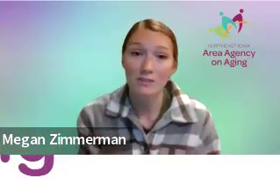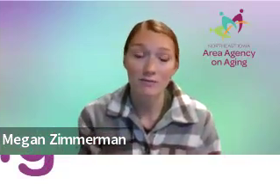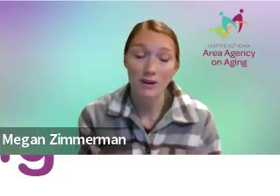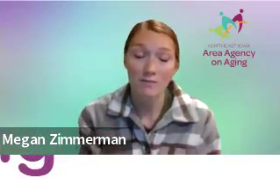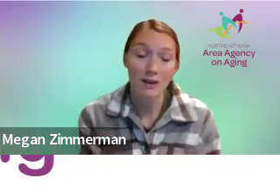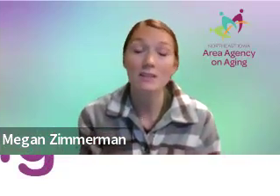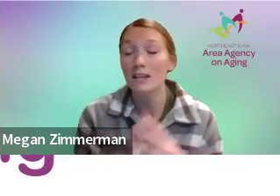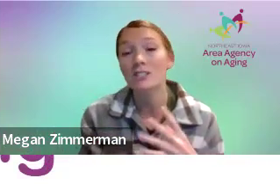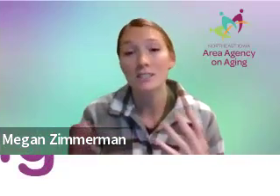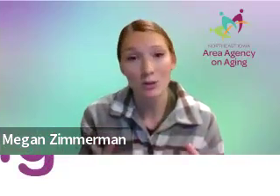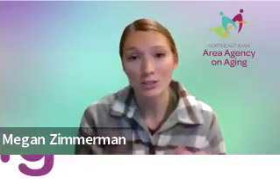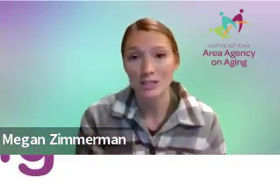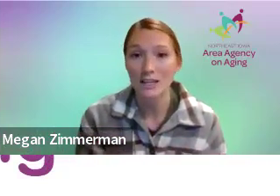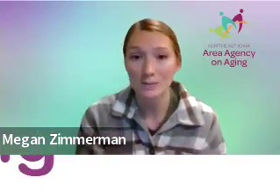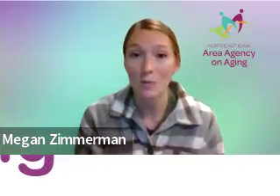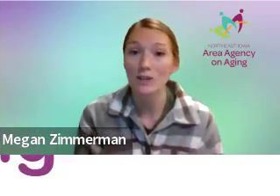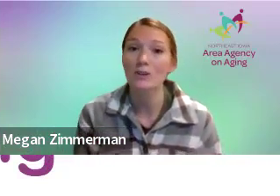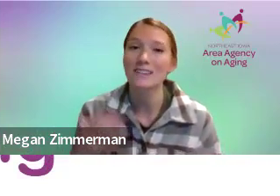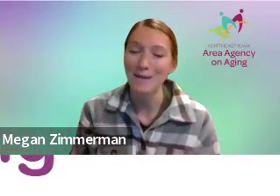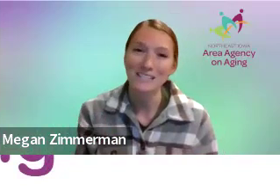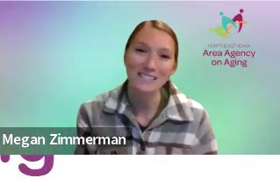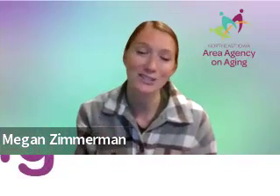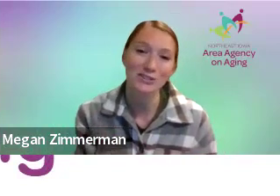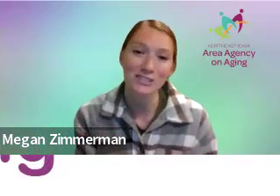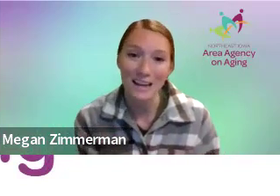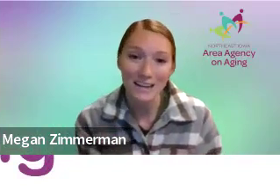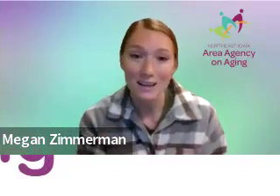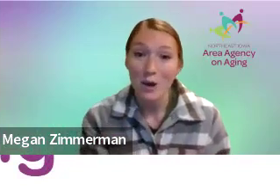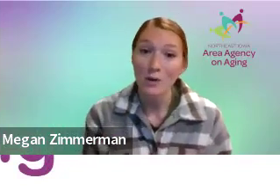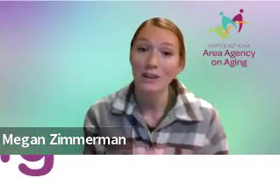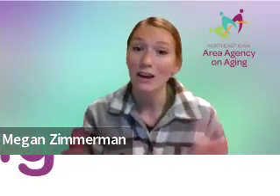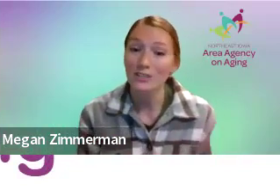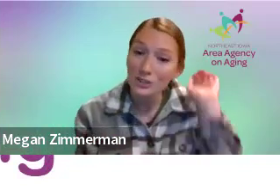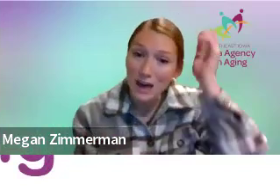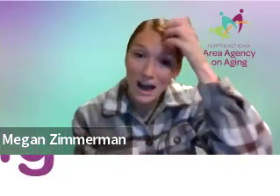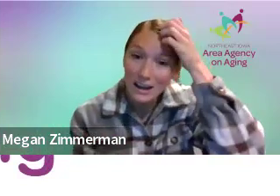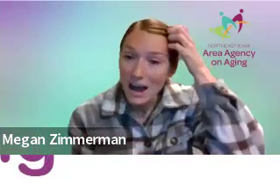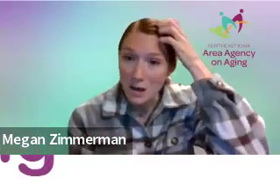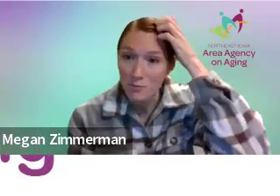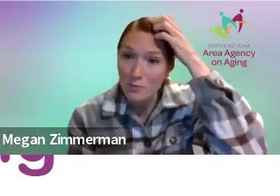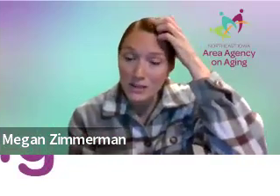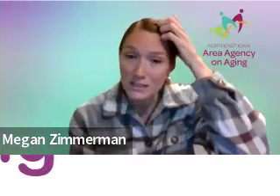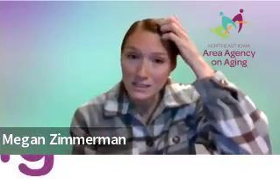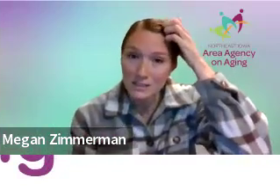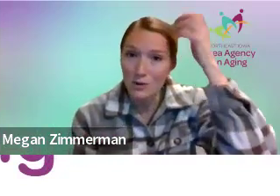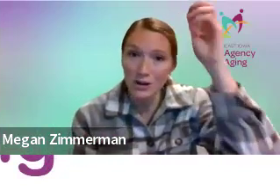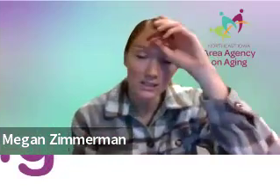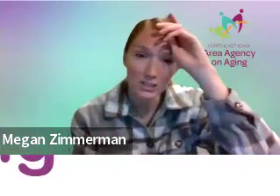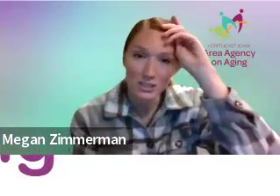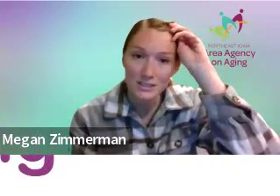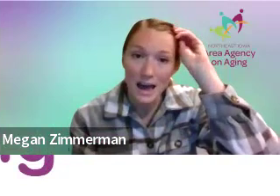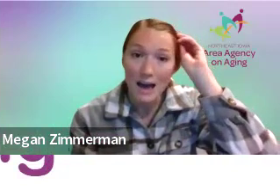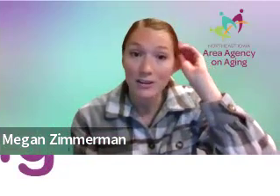benefit from a session similar to this, but we do adapt it to certain settings, we would love to do that. For businesses